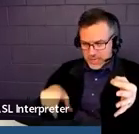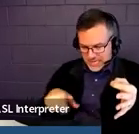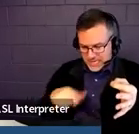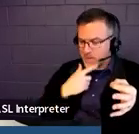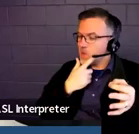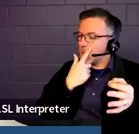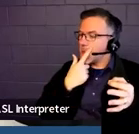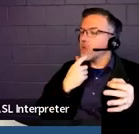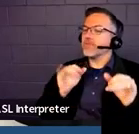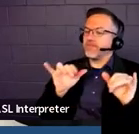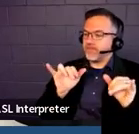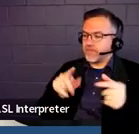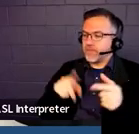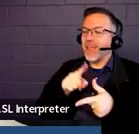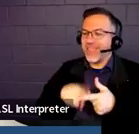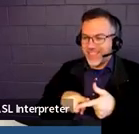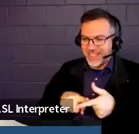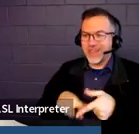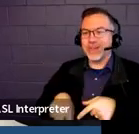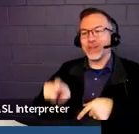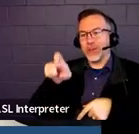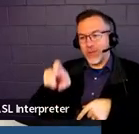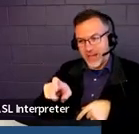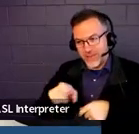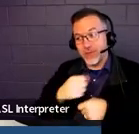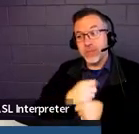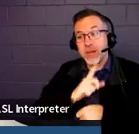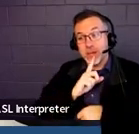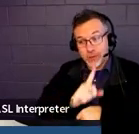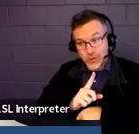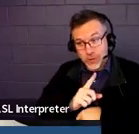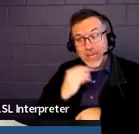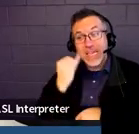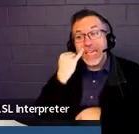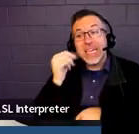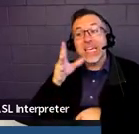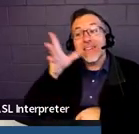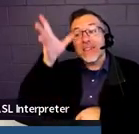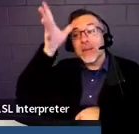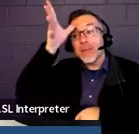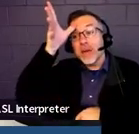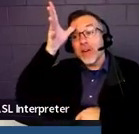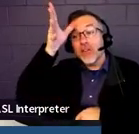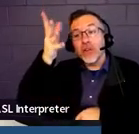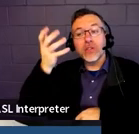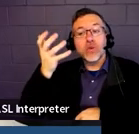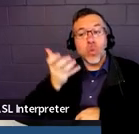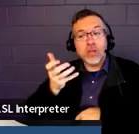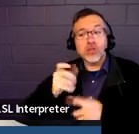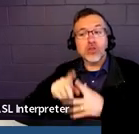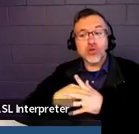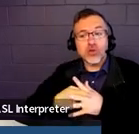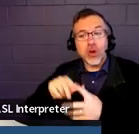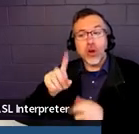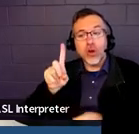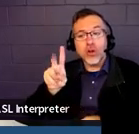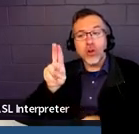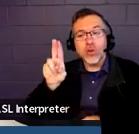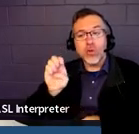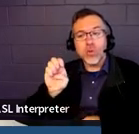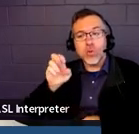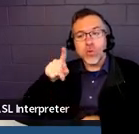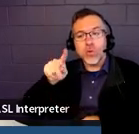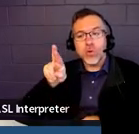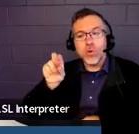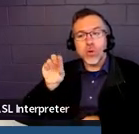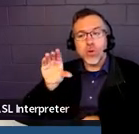we have to make sure that if that parent decides to go to due process, that we have our